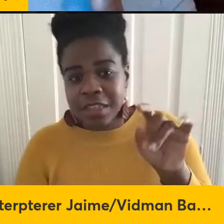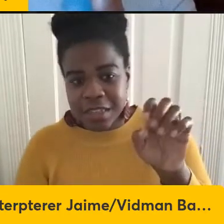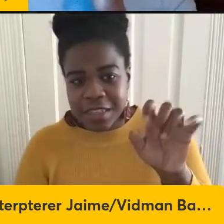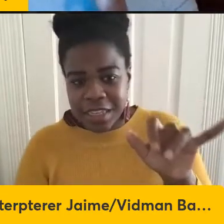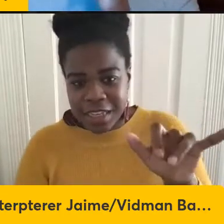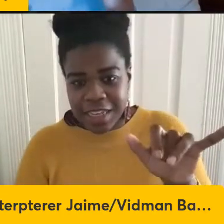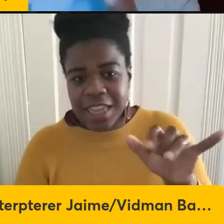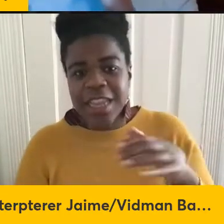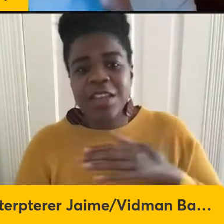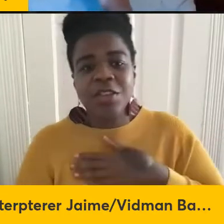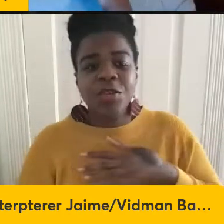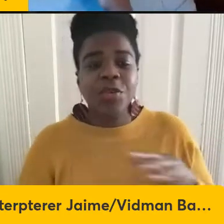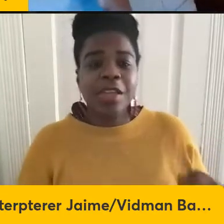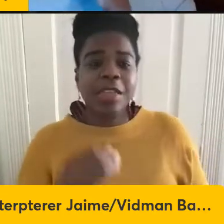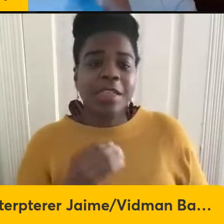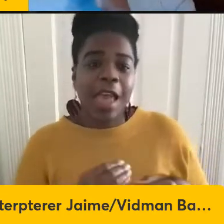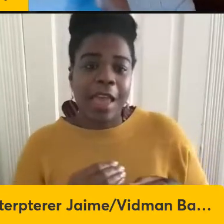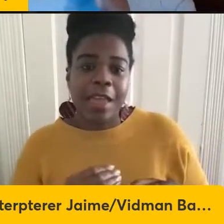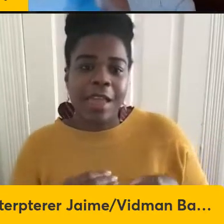us hashtag